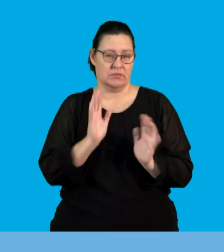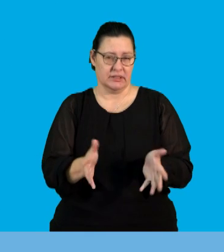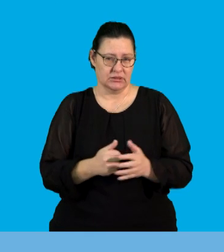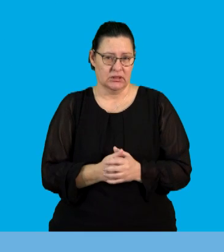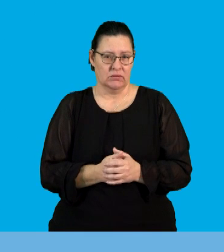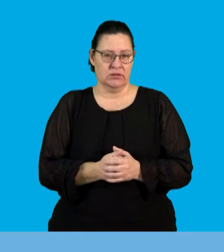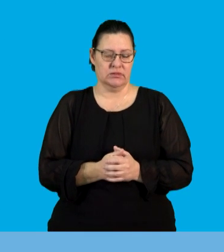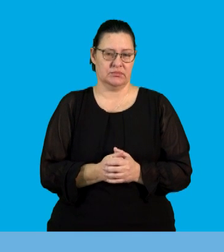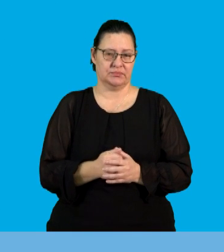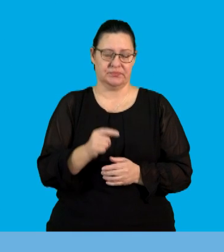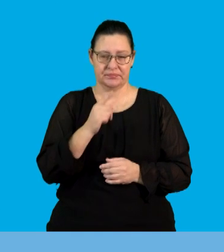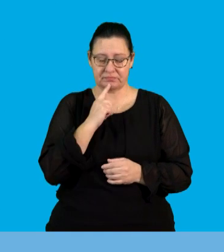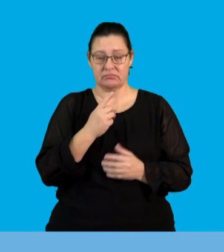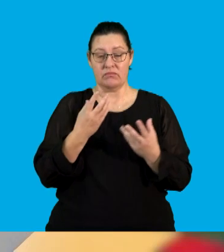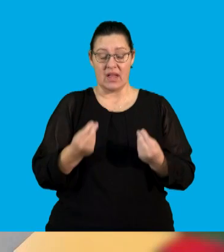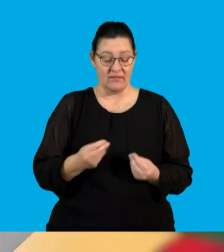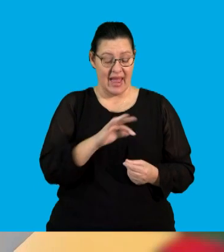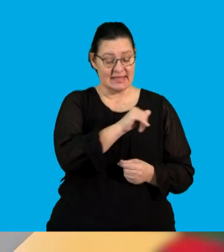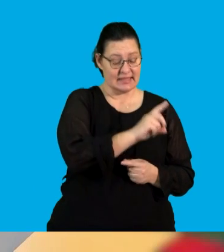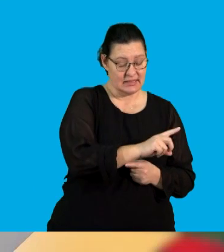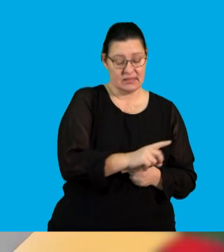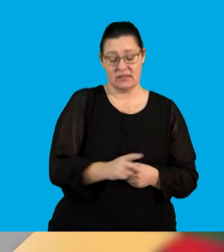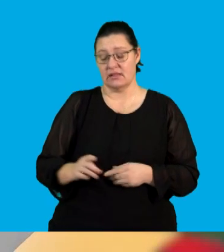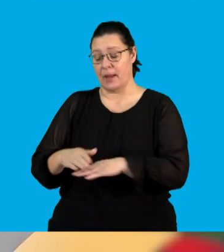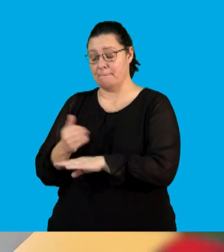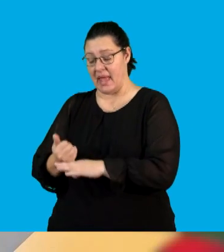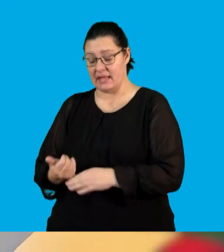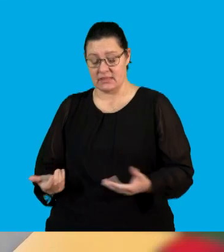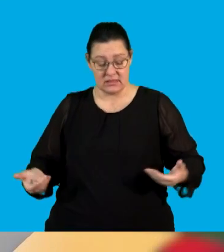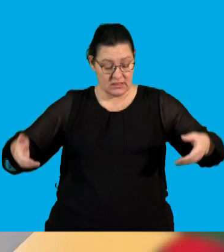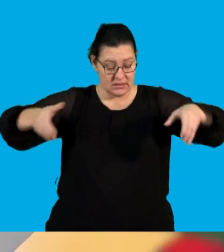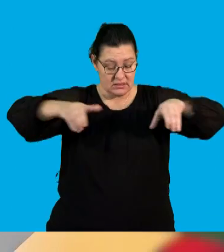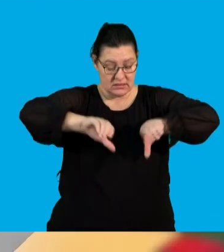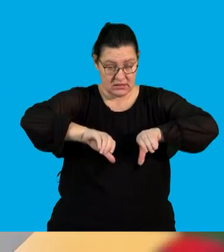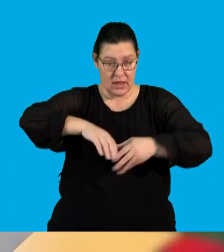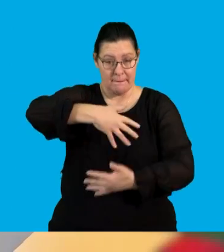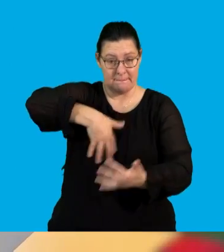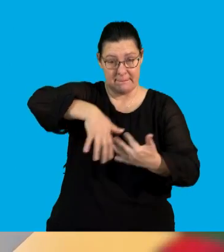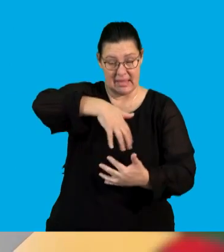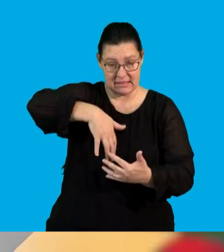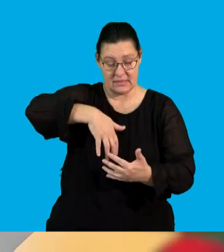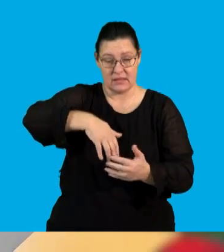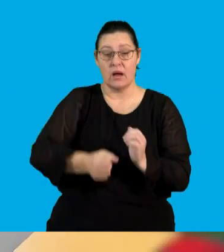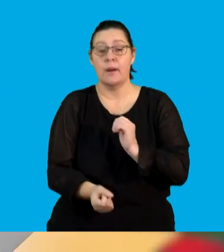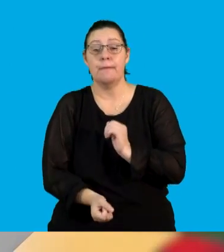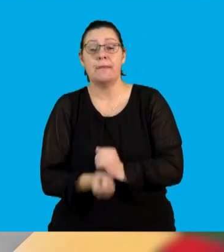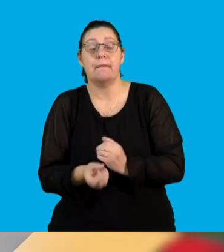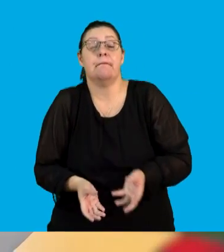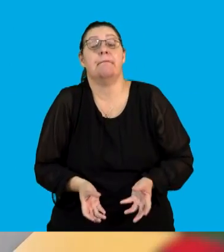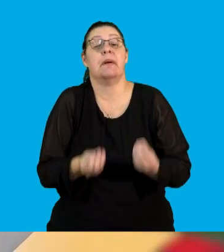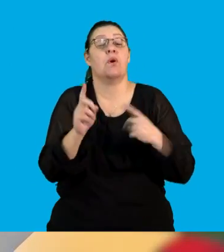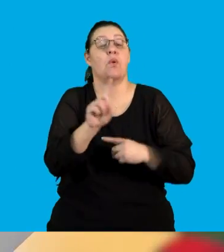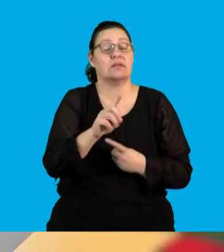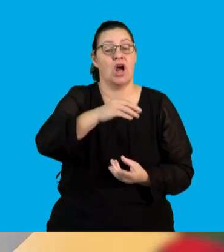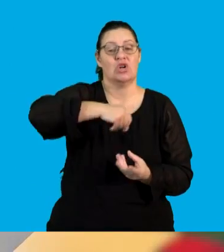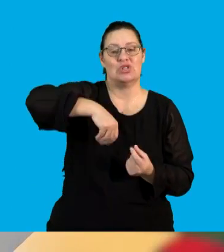and water. To reiterate again, when we are adding an acid and a base, the product will be salt and water. No longer an